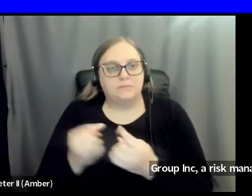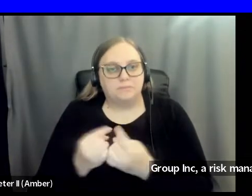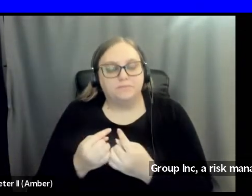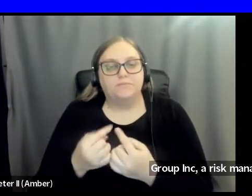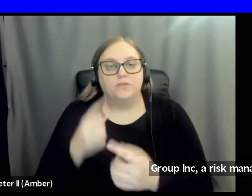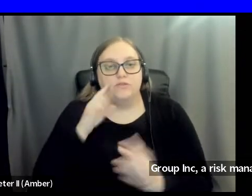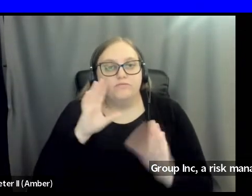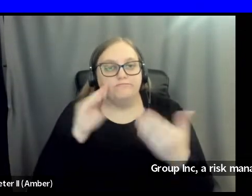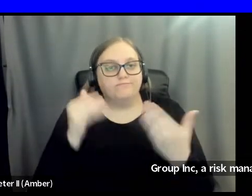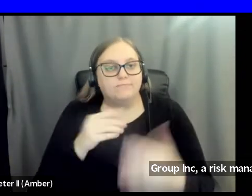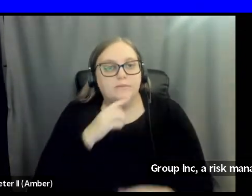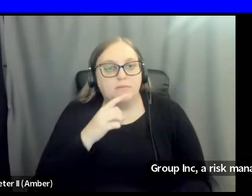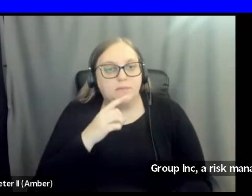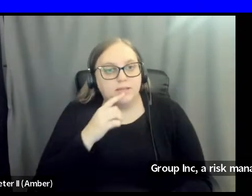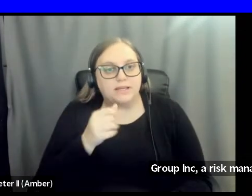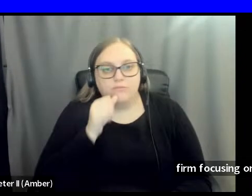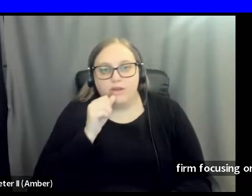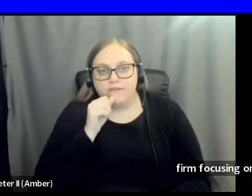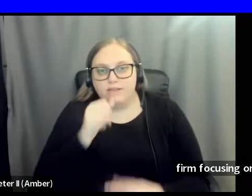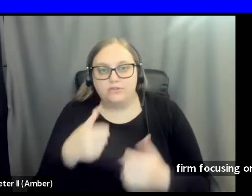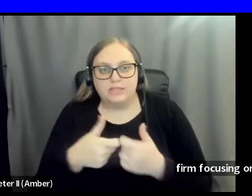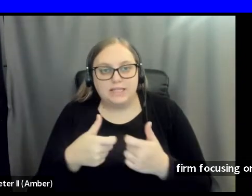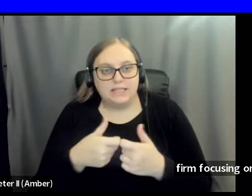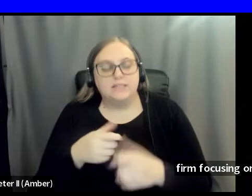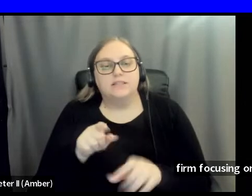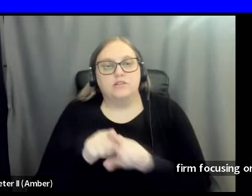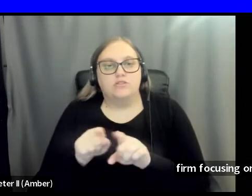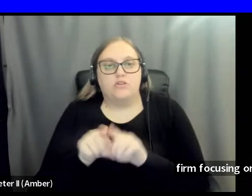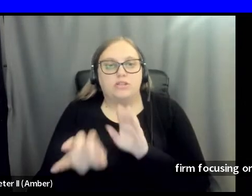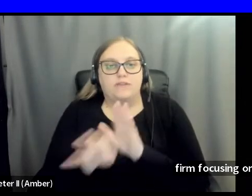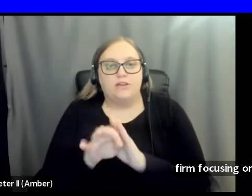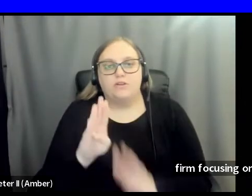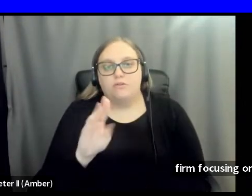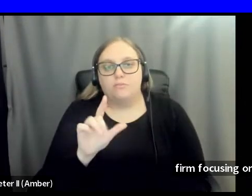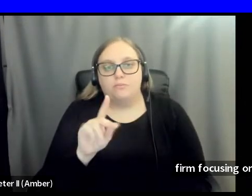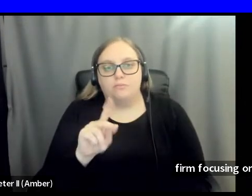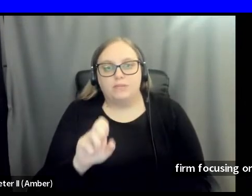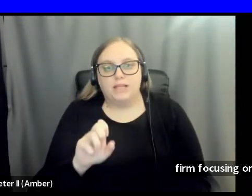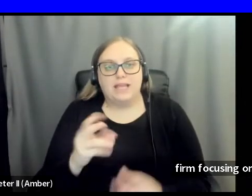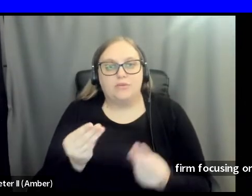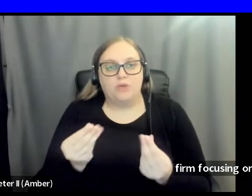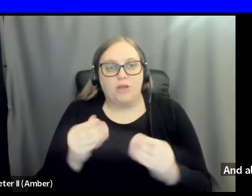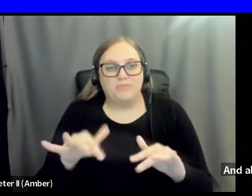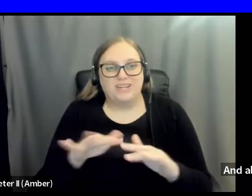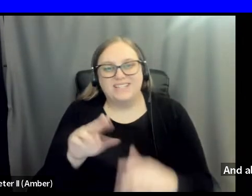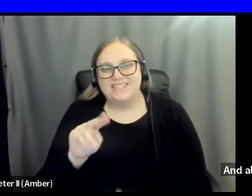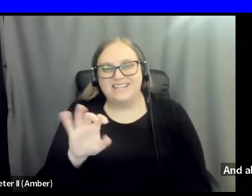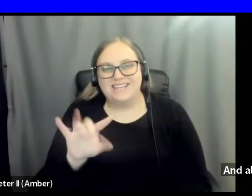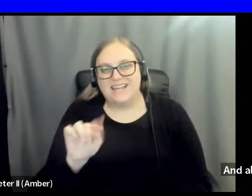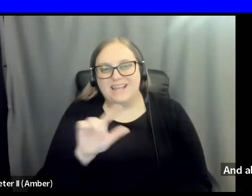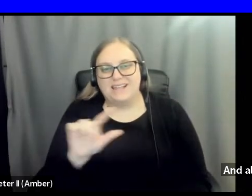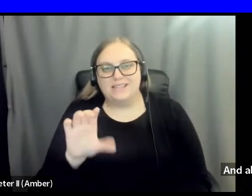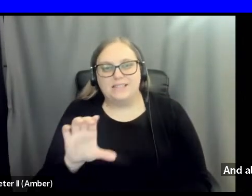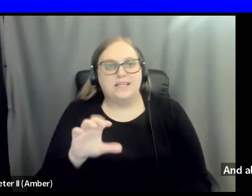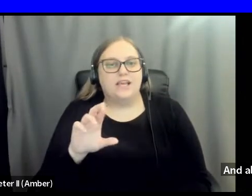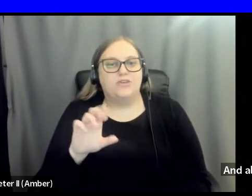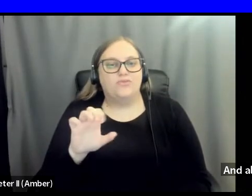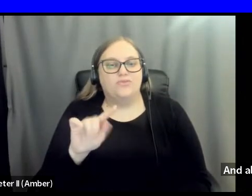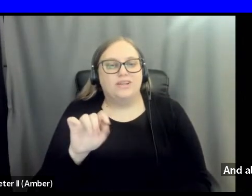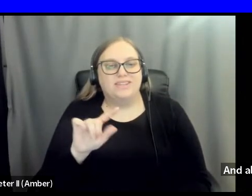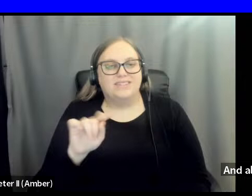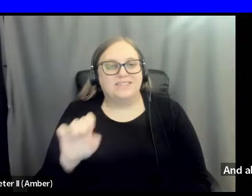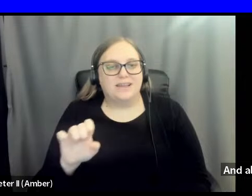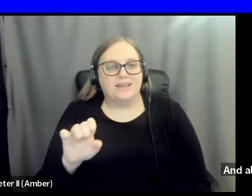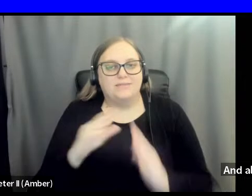utilities. And he's also founder of Blake Properties Net LLC, a real estate